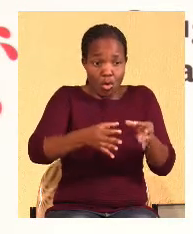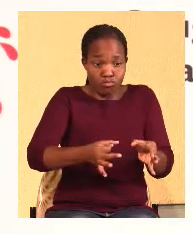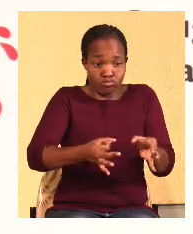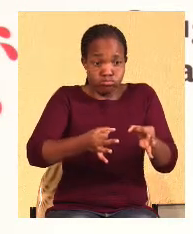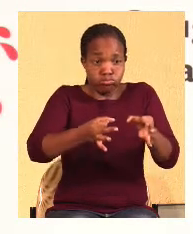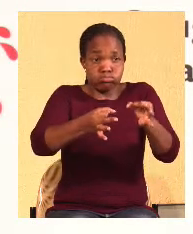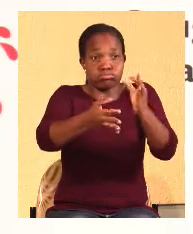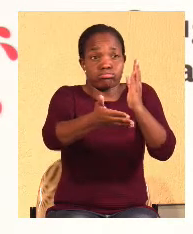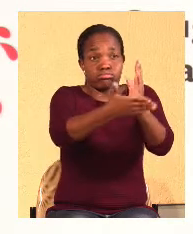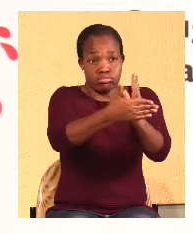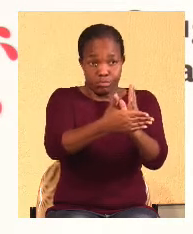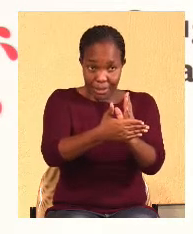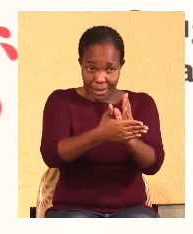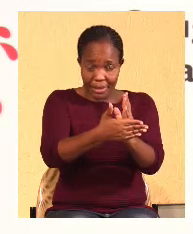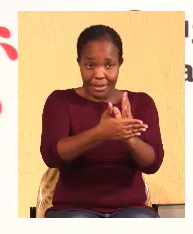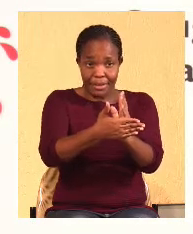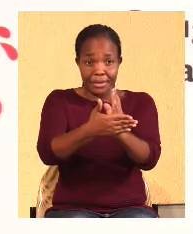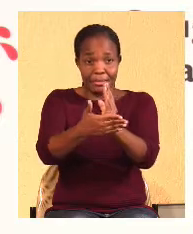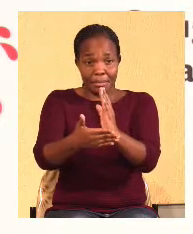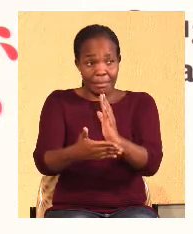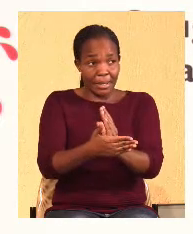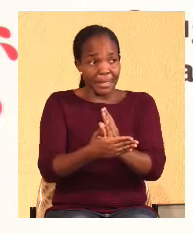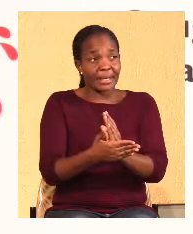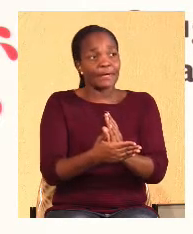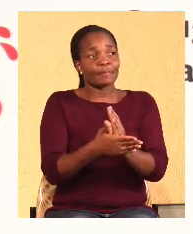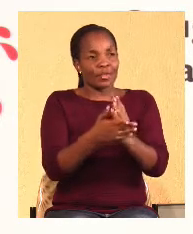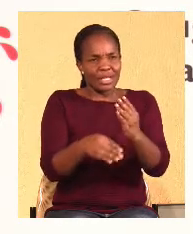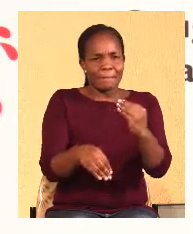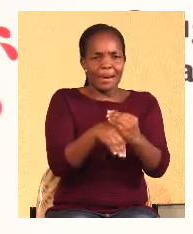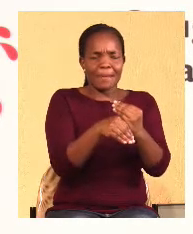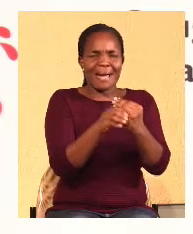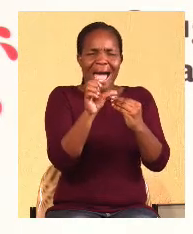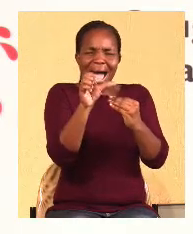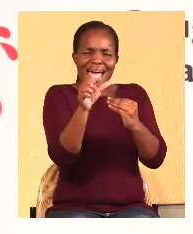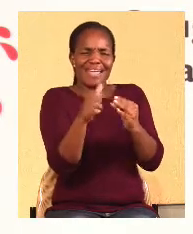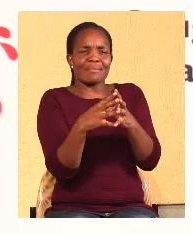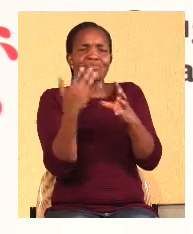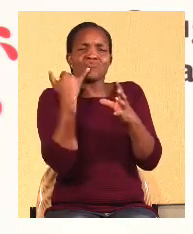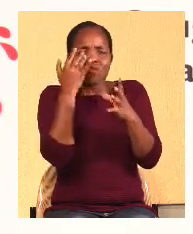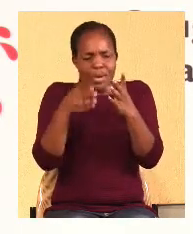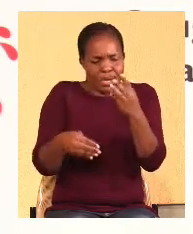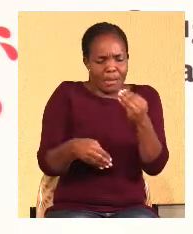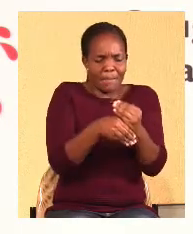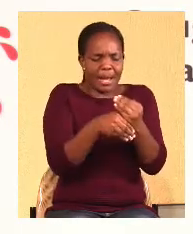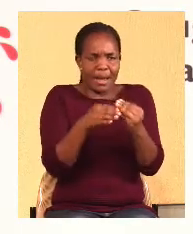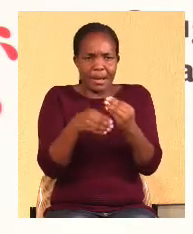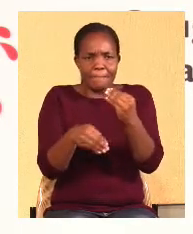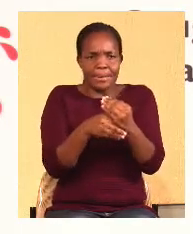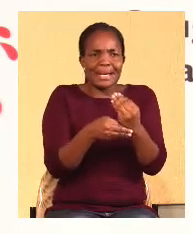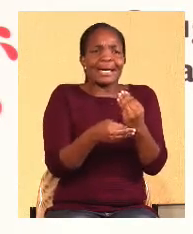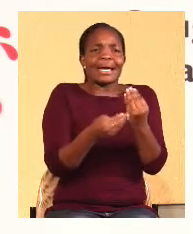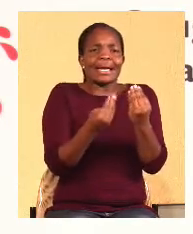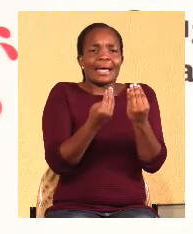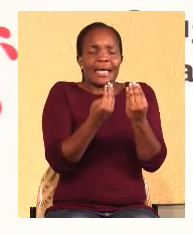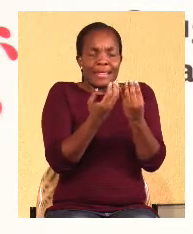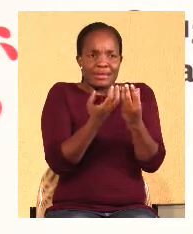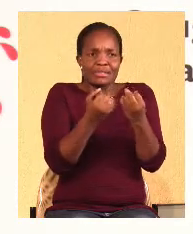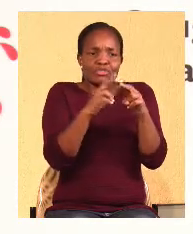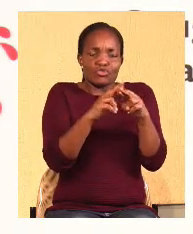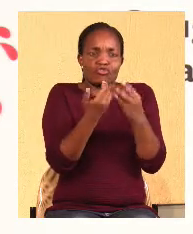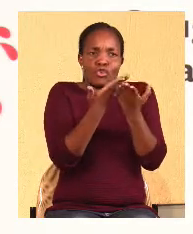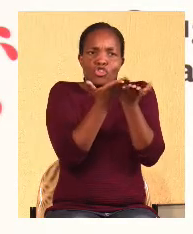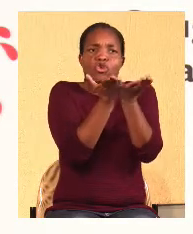extended the additional requirements to the entire nation. What we've also now